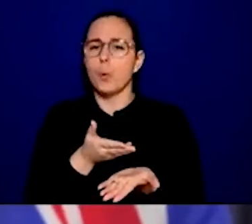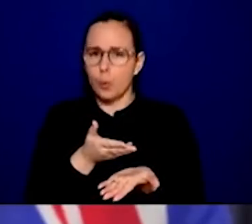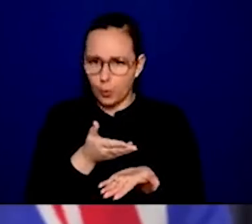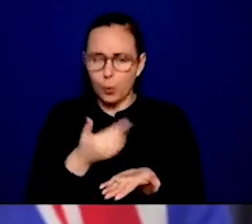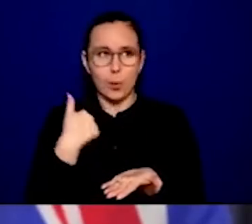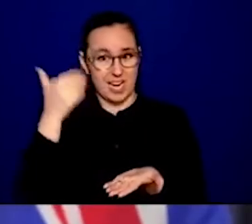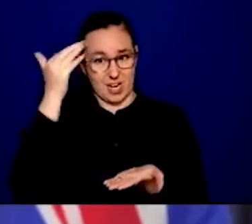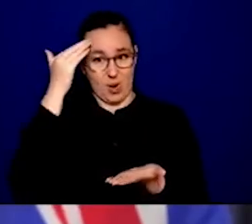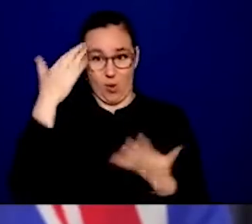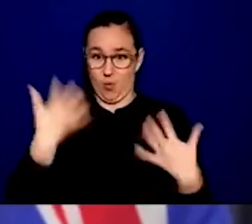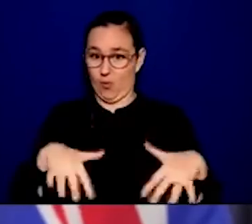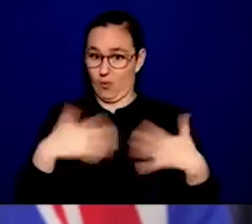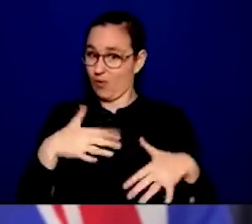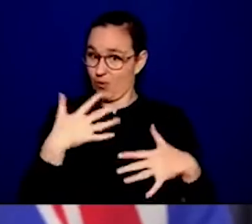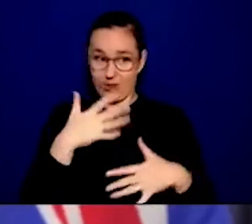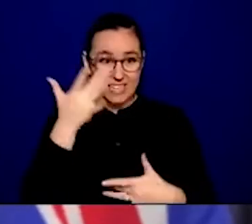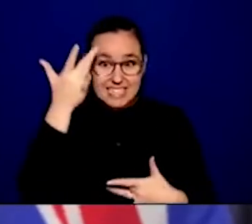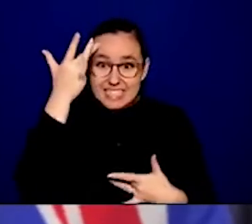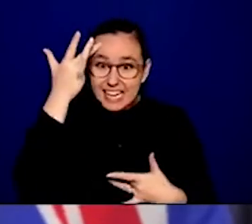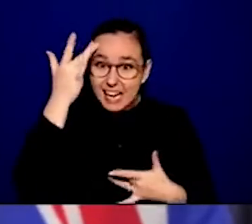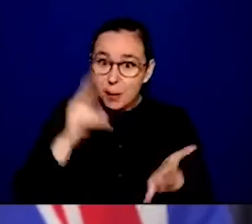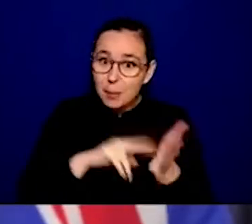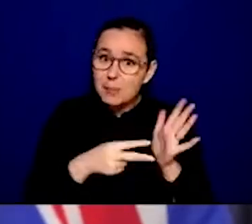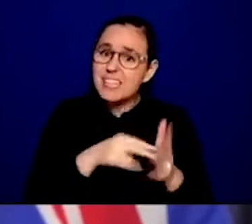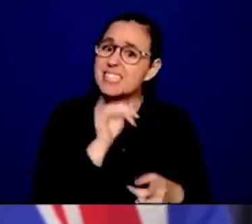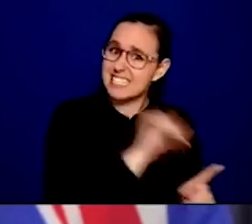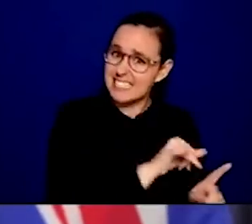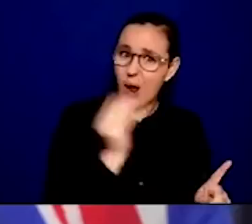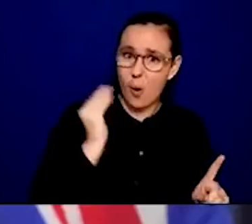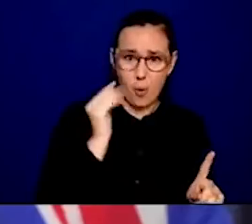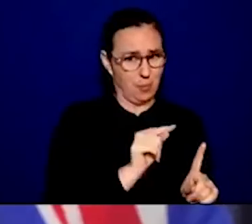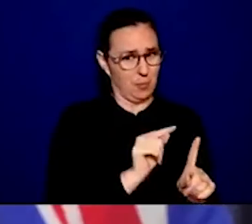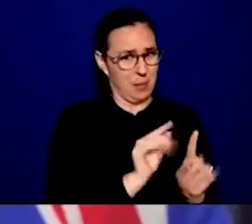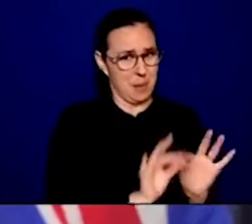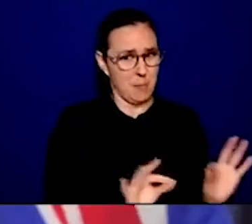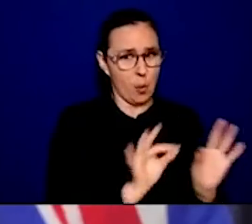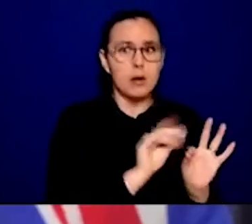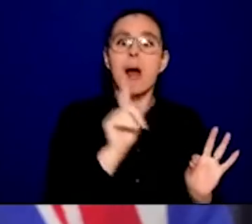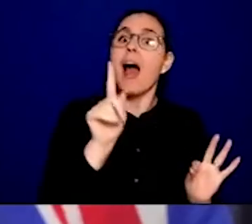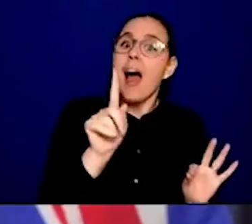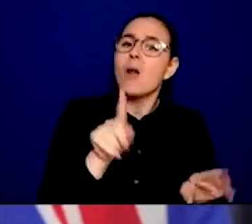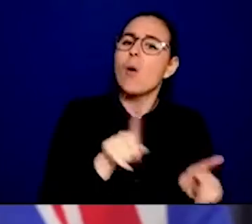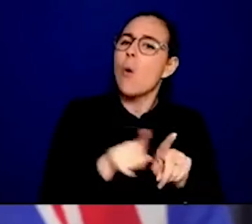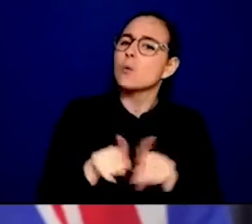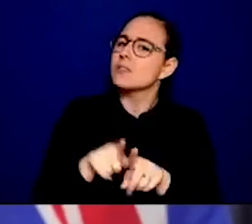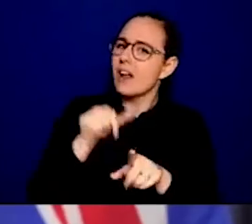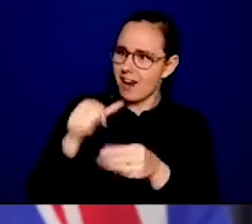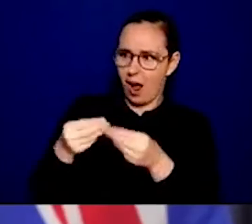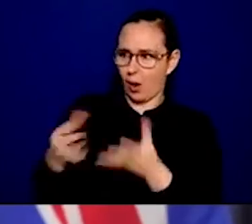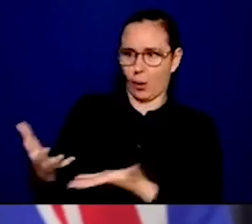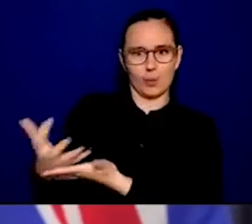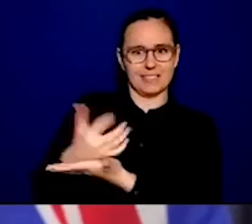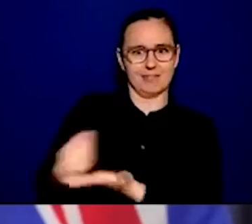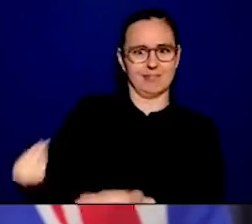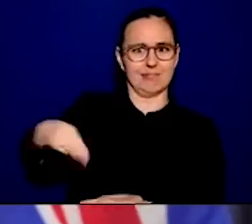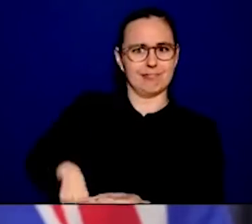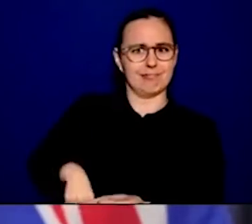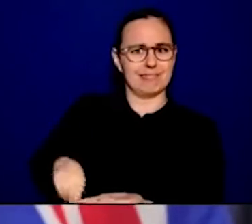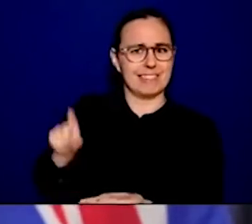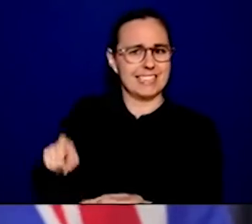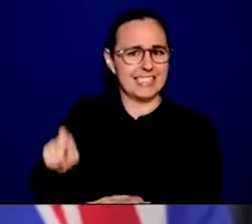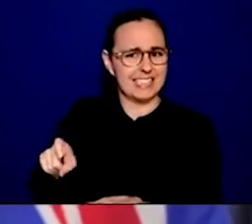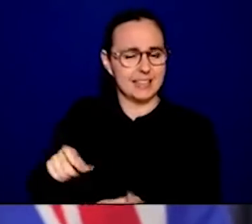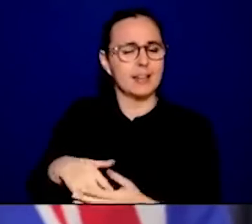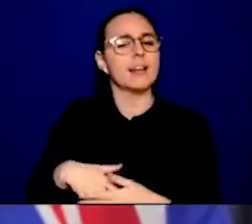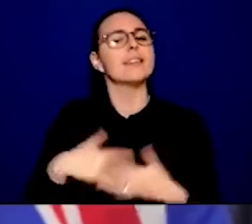sick and not lose wages. That's why last May, our government introduced 3 days of